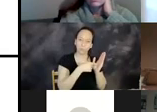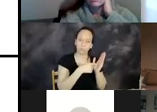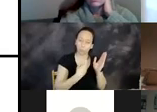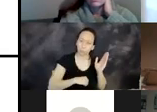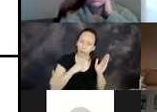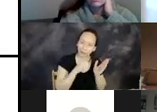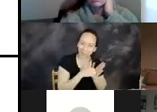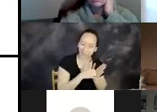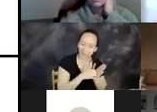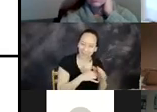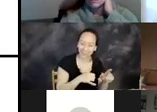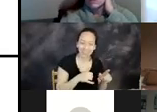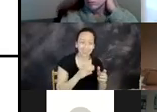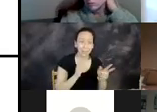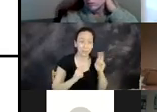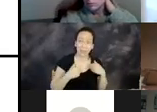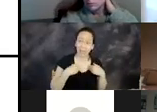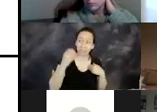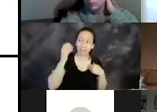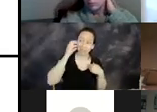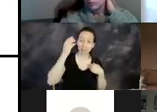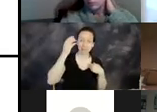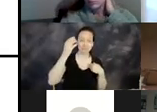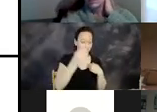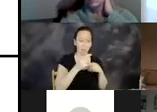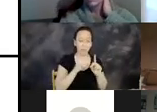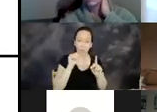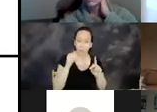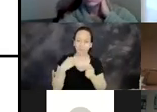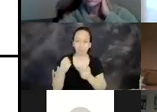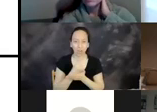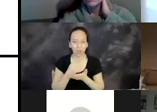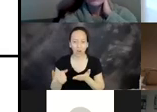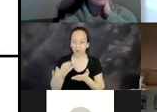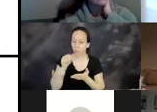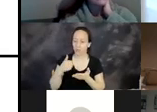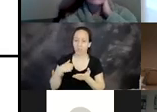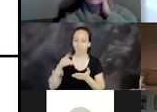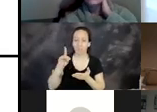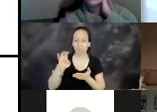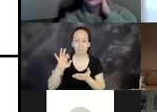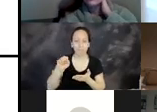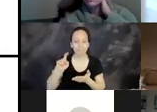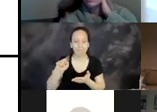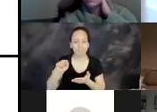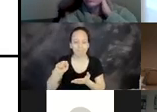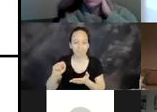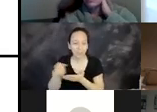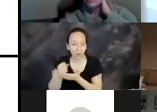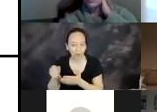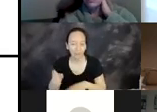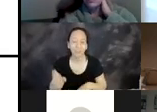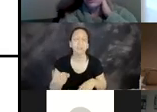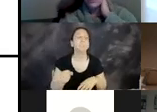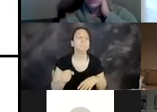do have smartphones, but they don't have credit or debit cards. And so we wanted to make sure that those folks had access